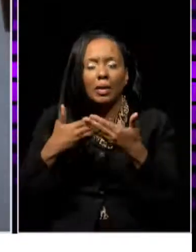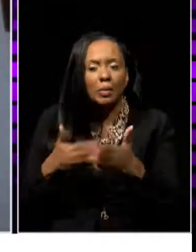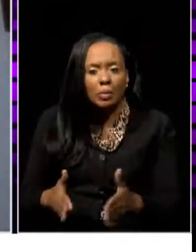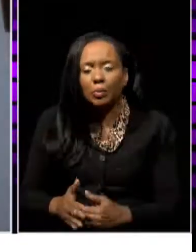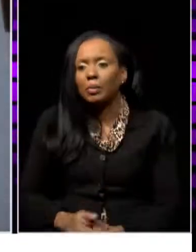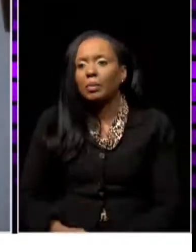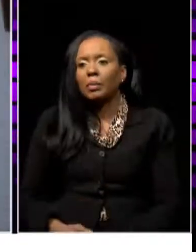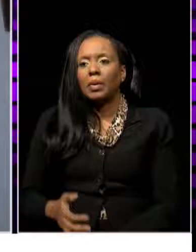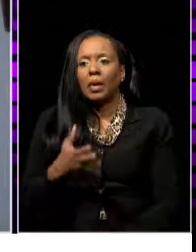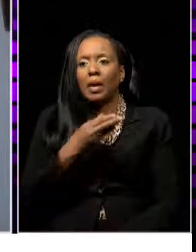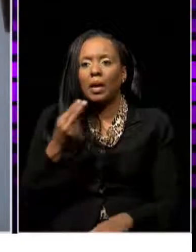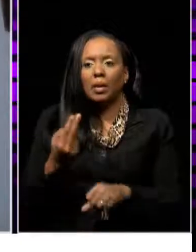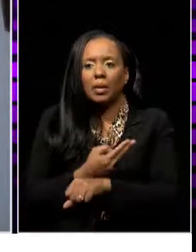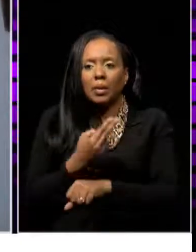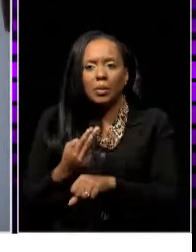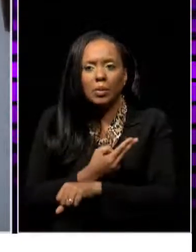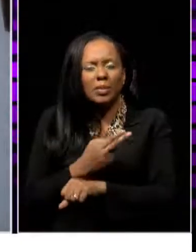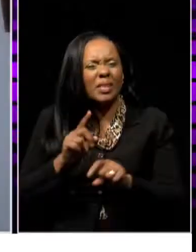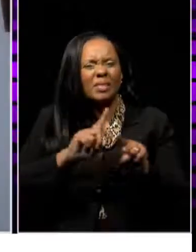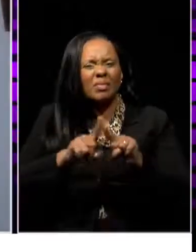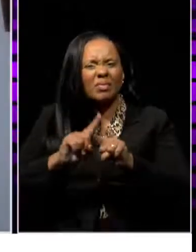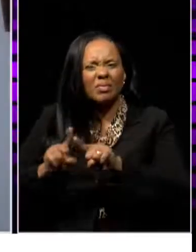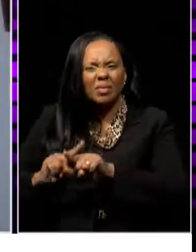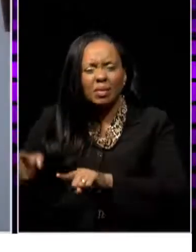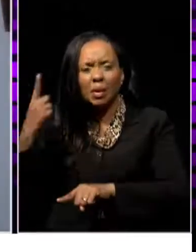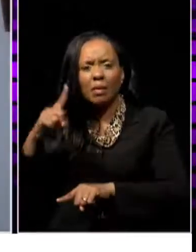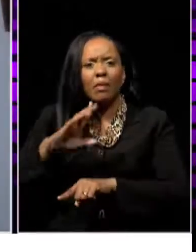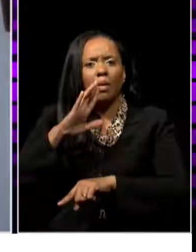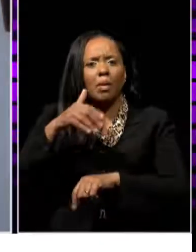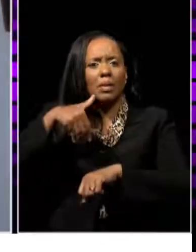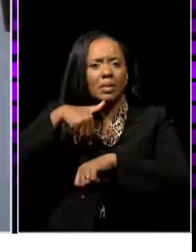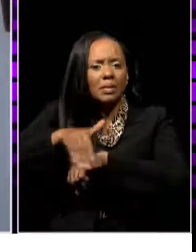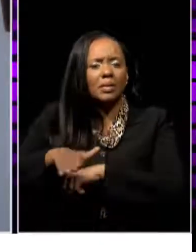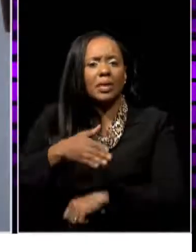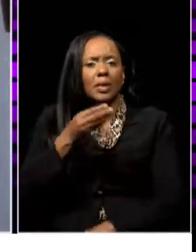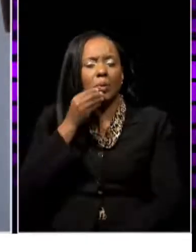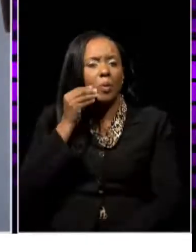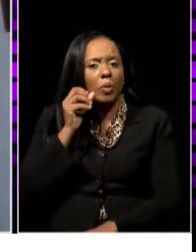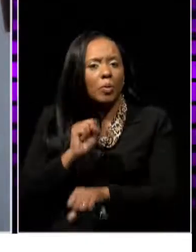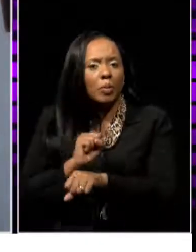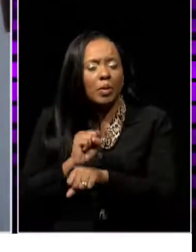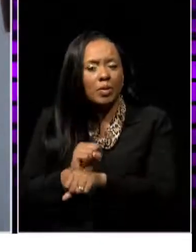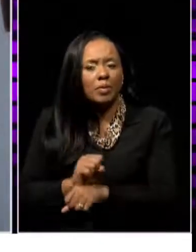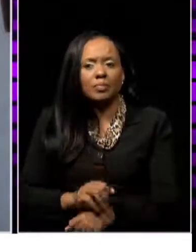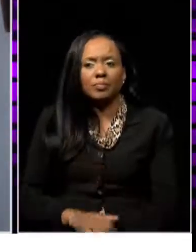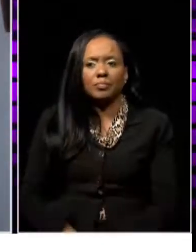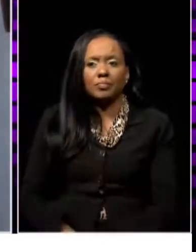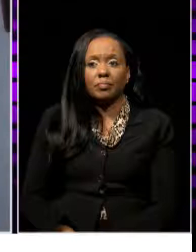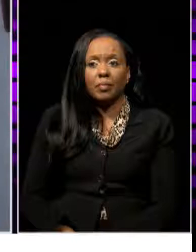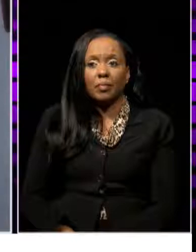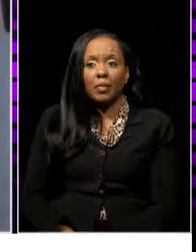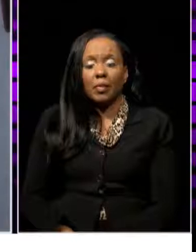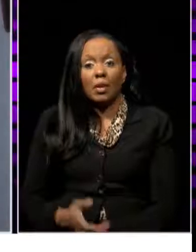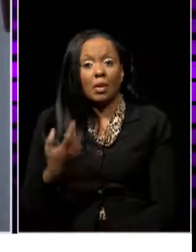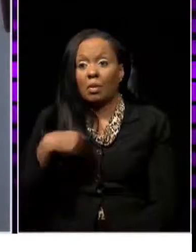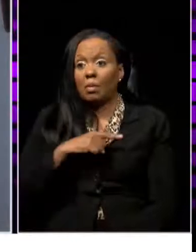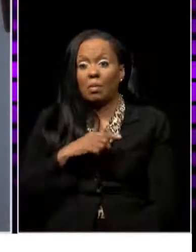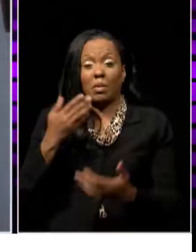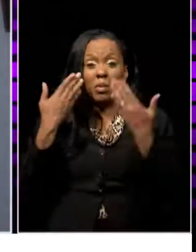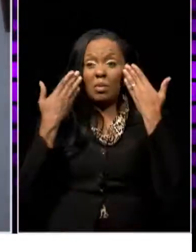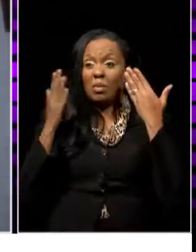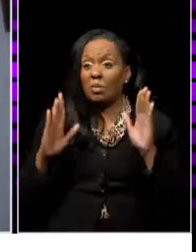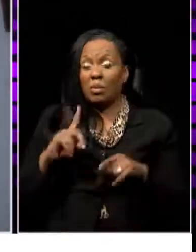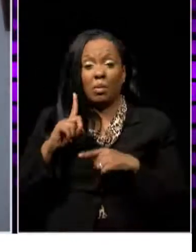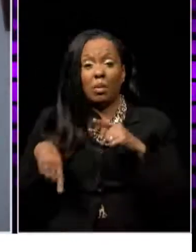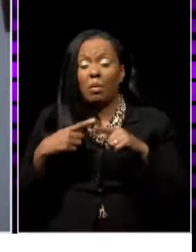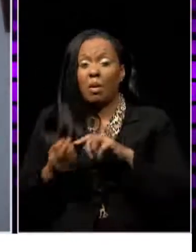Nearpod and using Google Classroom to send homework or whatever, because we never know when the water may go off. We never know when there